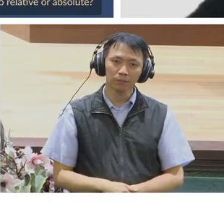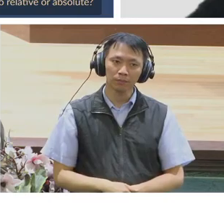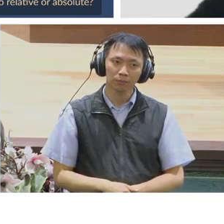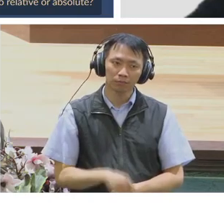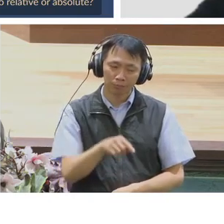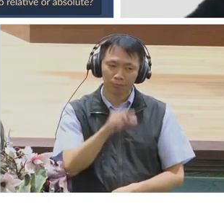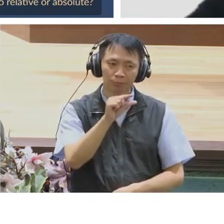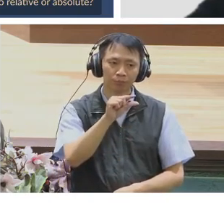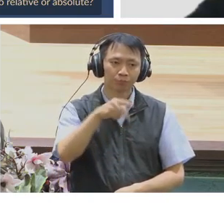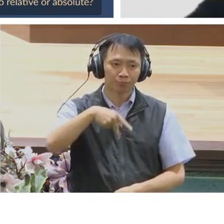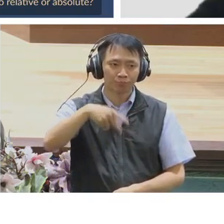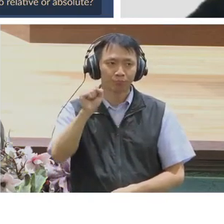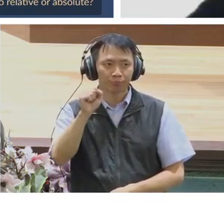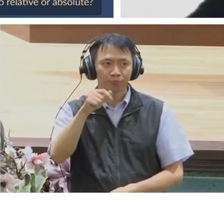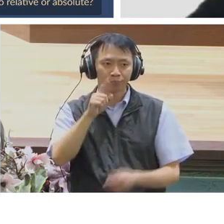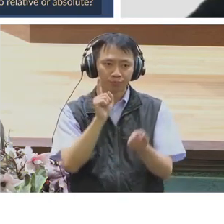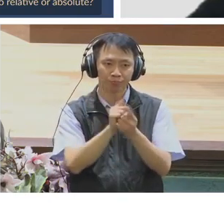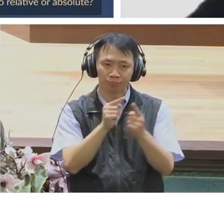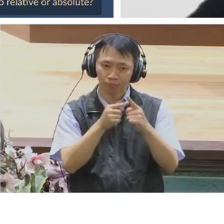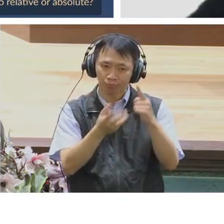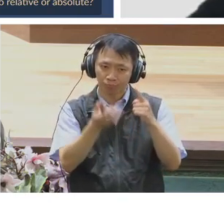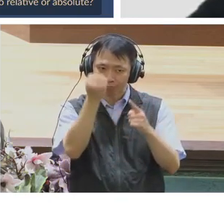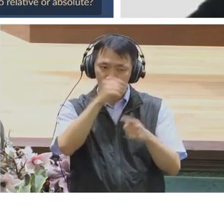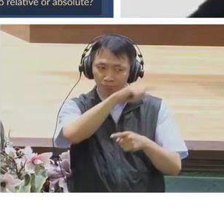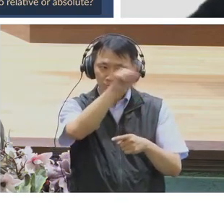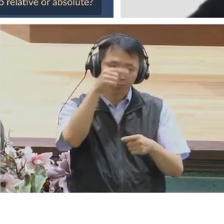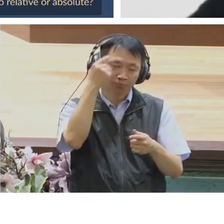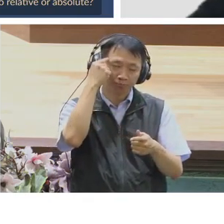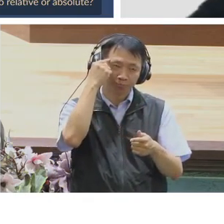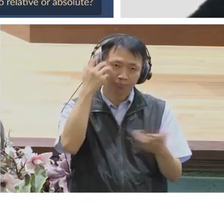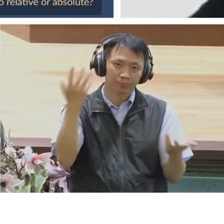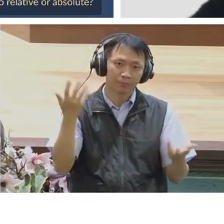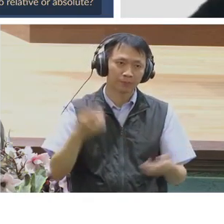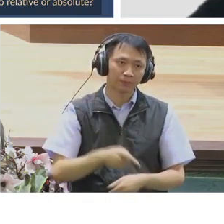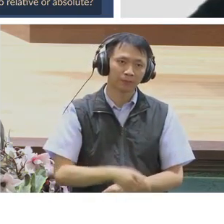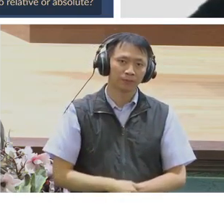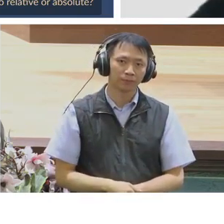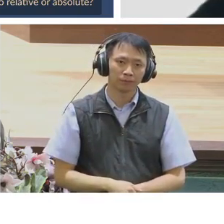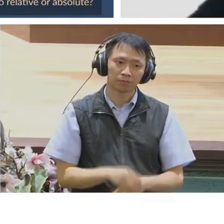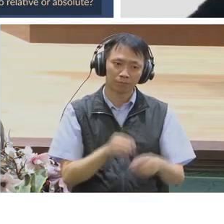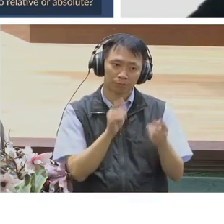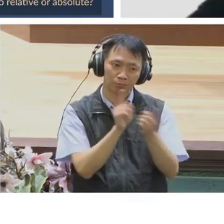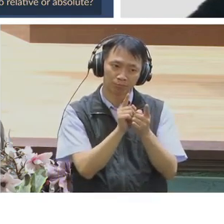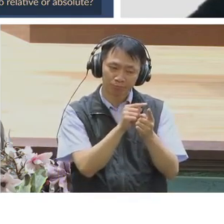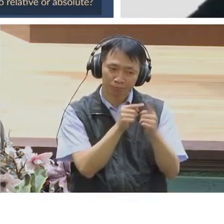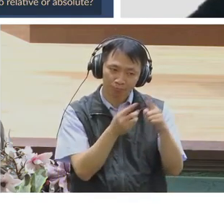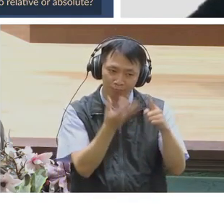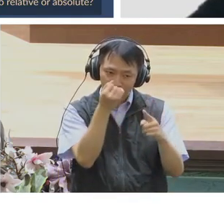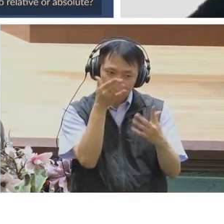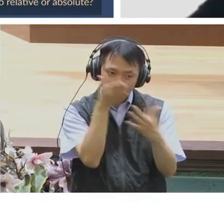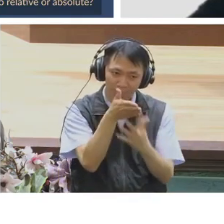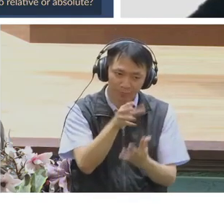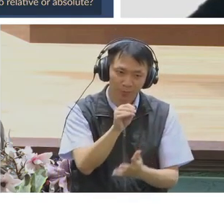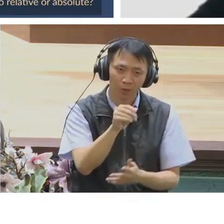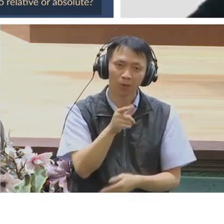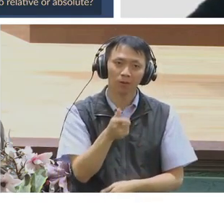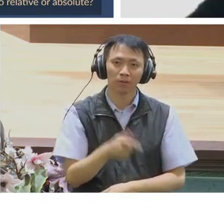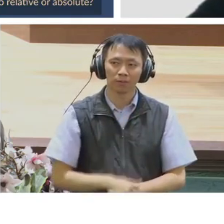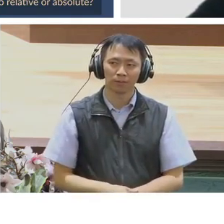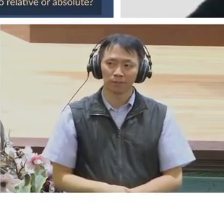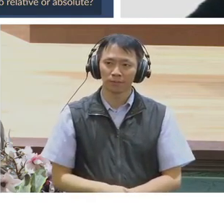but I open the question to you both. How does this go? How do we balance? I think the fundamental question here